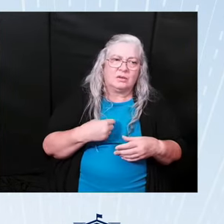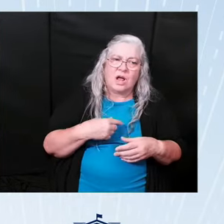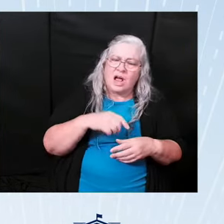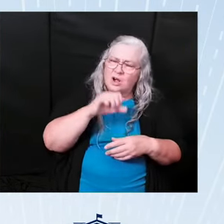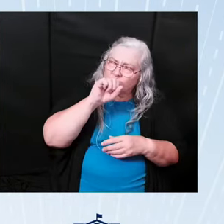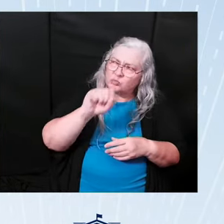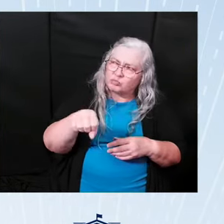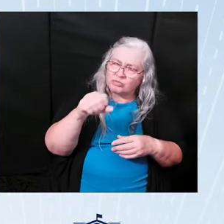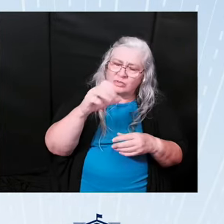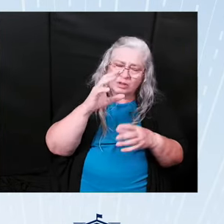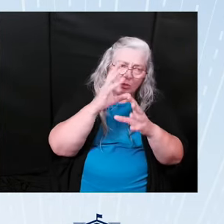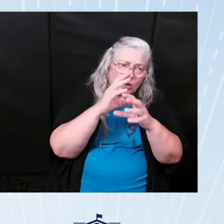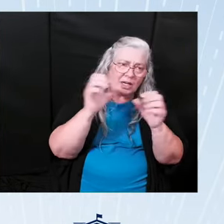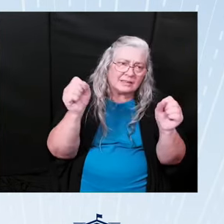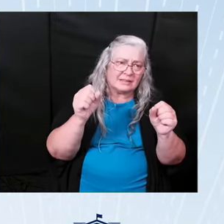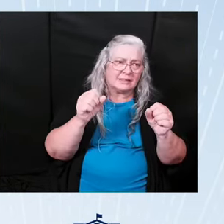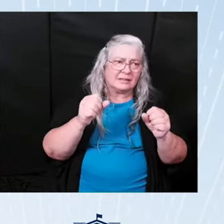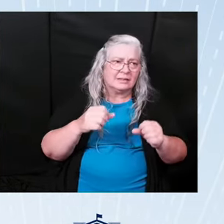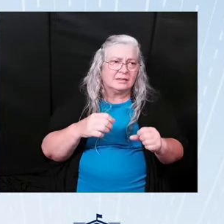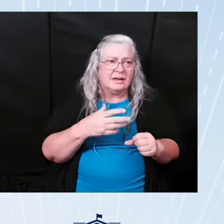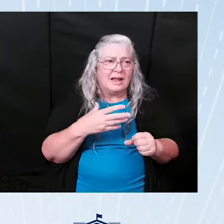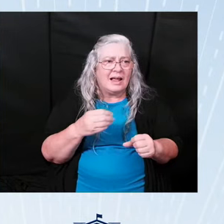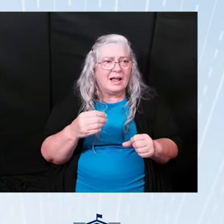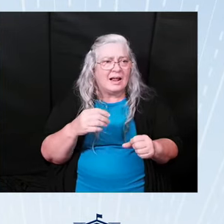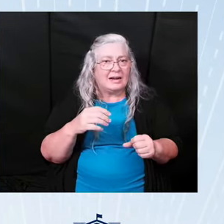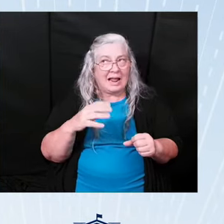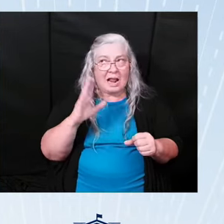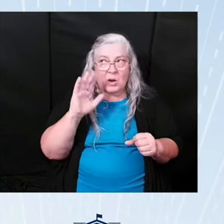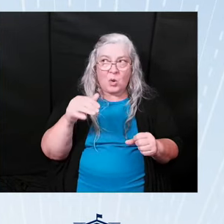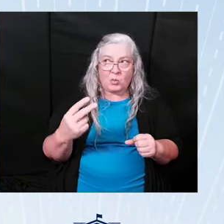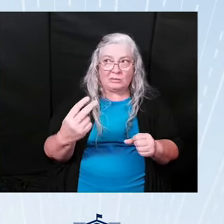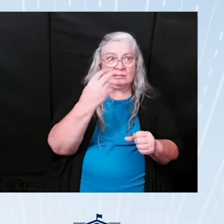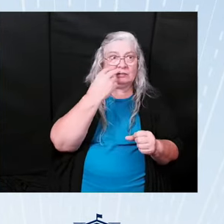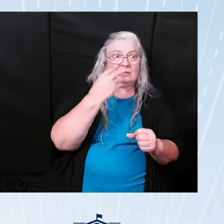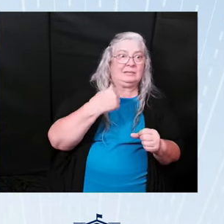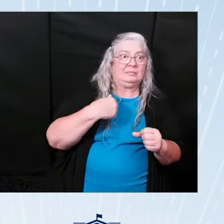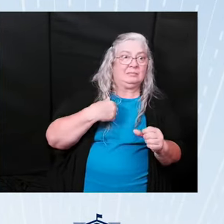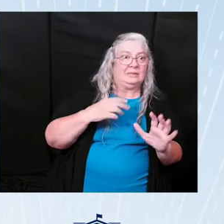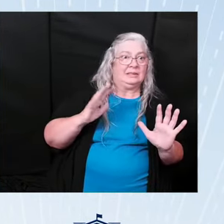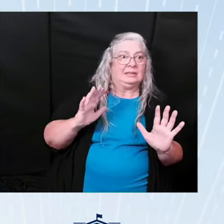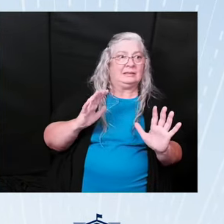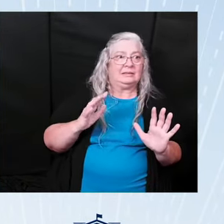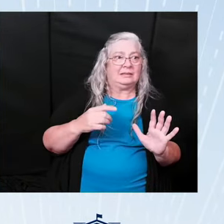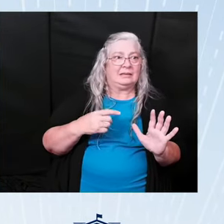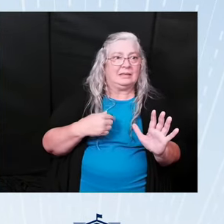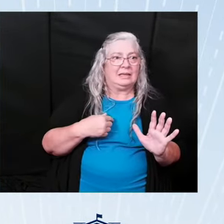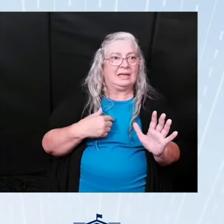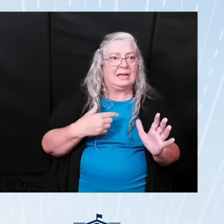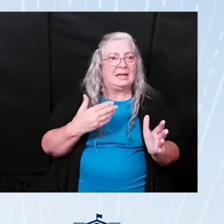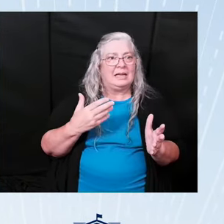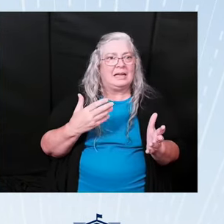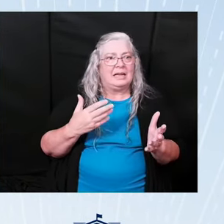hello anymore. He doesn't ask me how the wife and how the kids. The only thing he says to me is, could you please hurry the hell up?